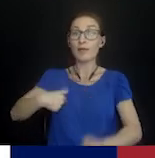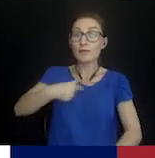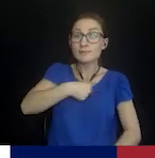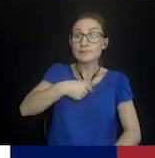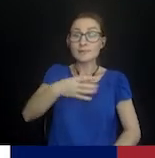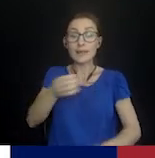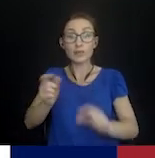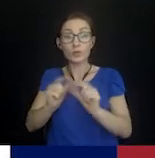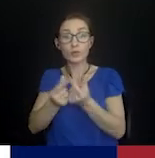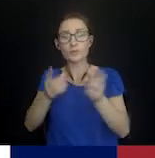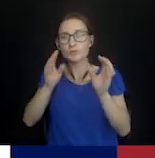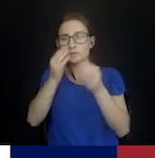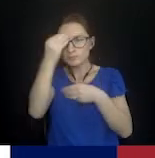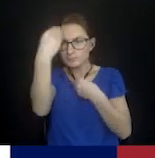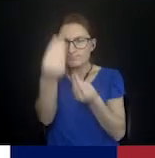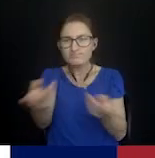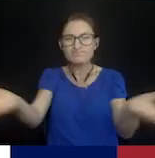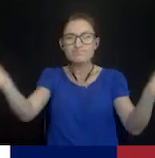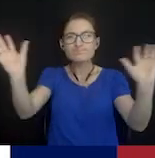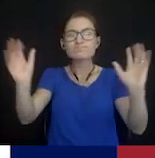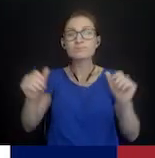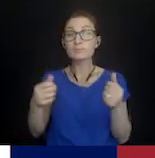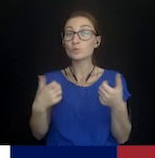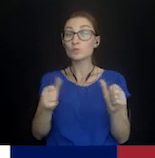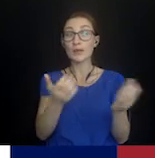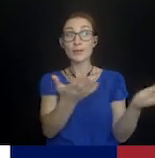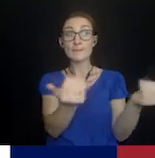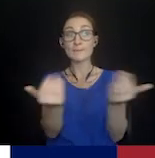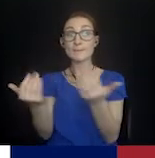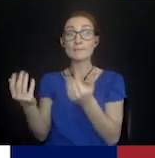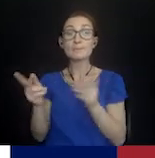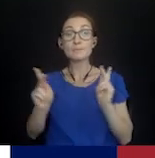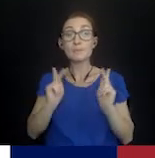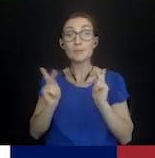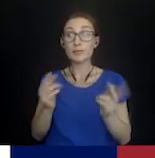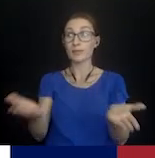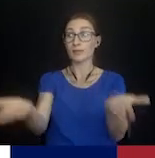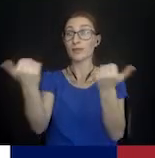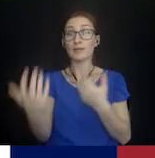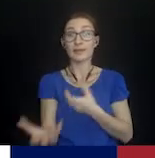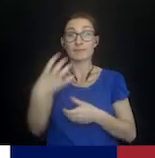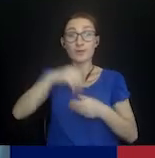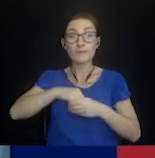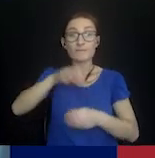spread information to try to get more people involved in the voting process.